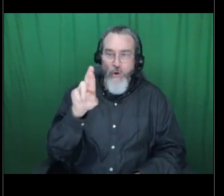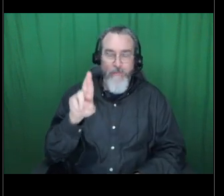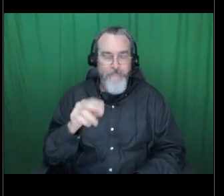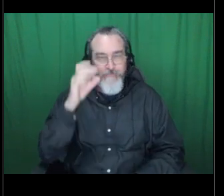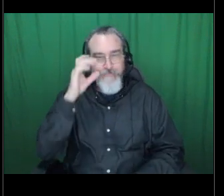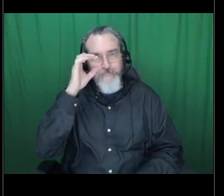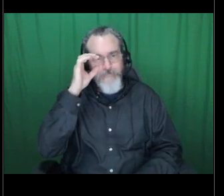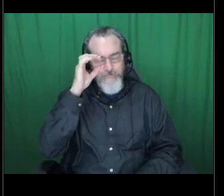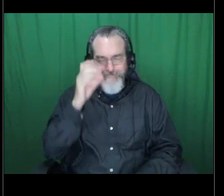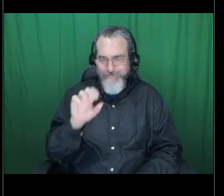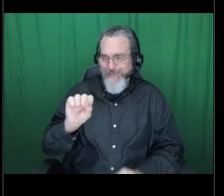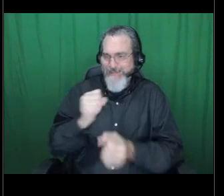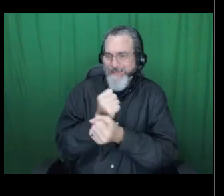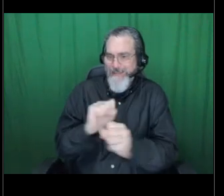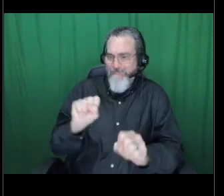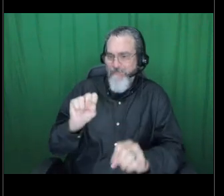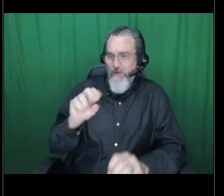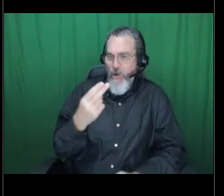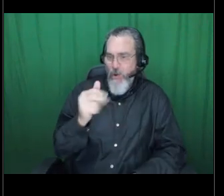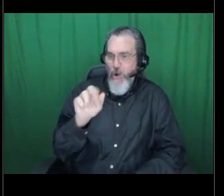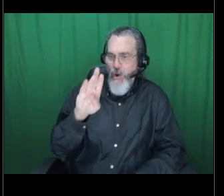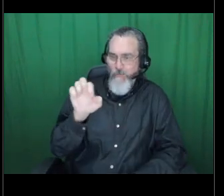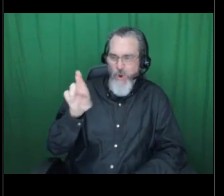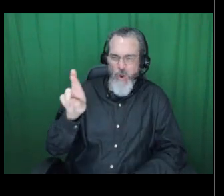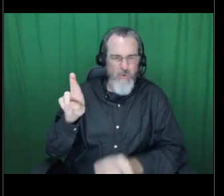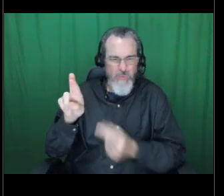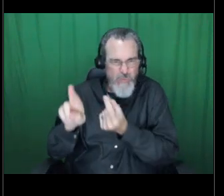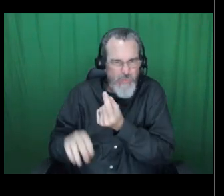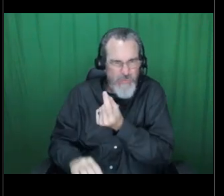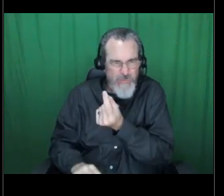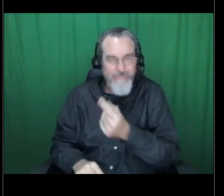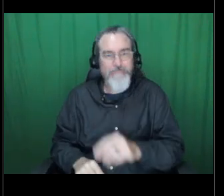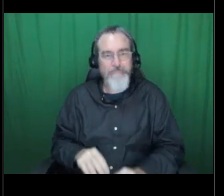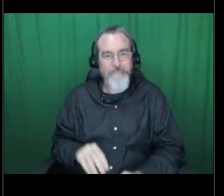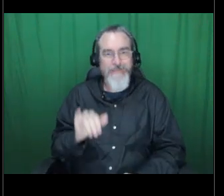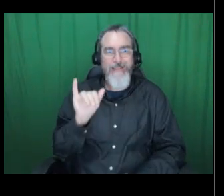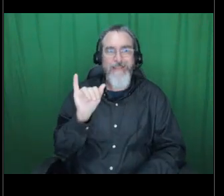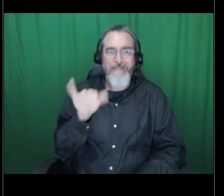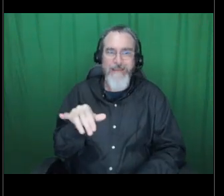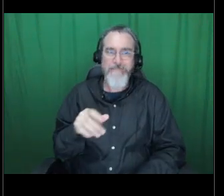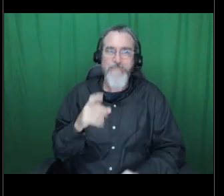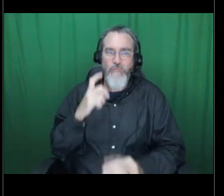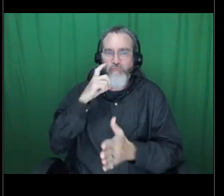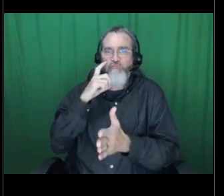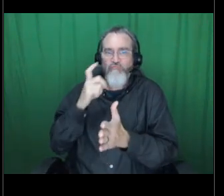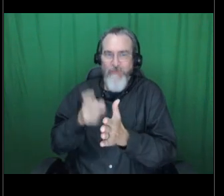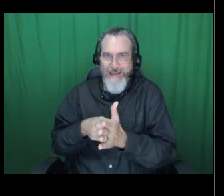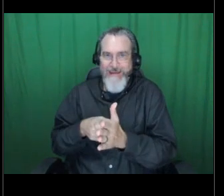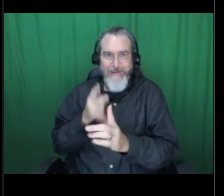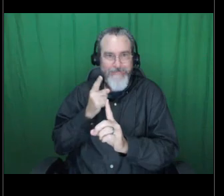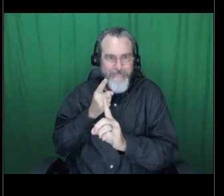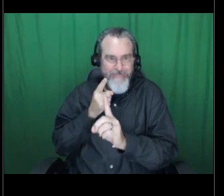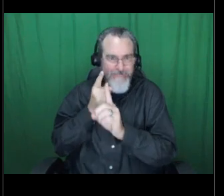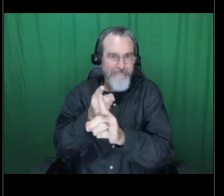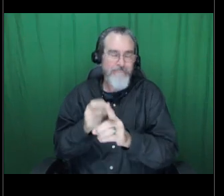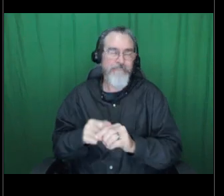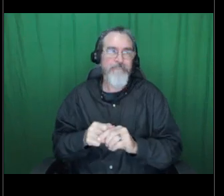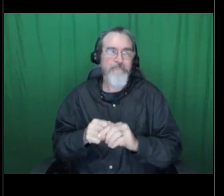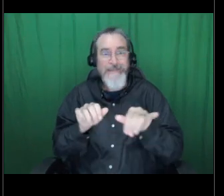A safe harbor is a recognized objective standard guideline or